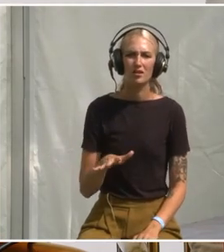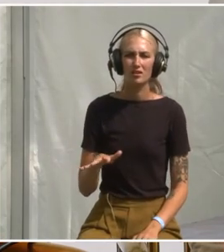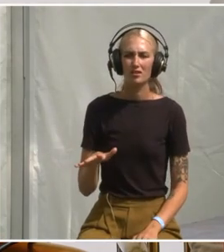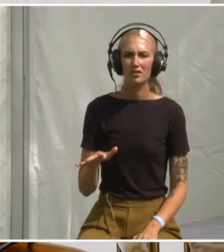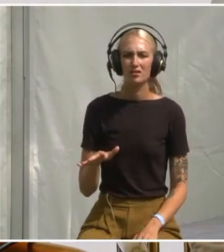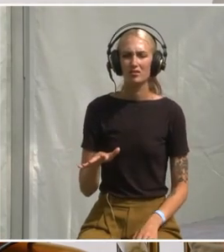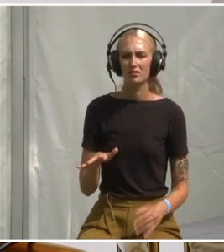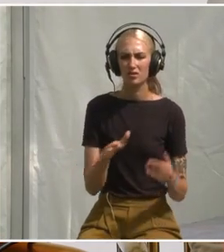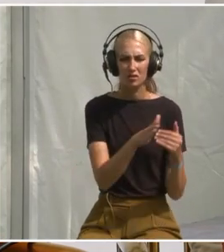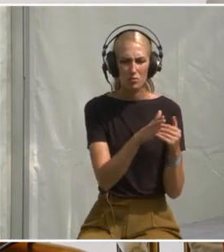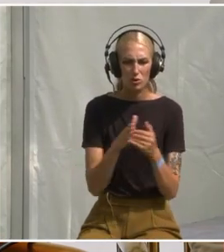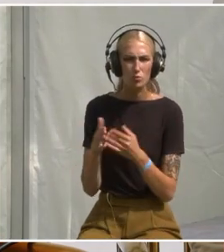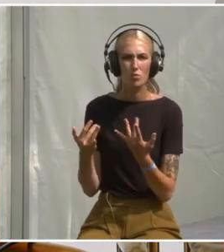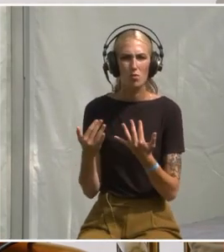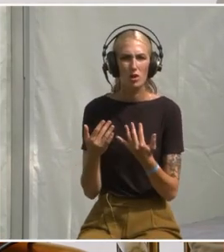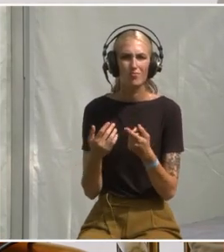and some of these